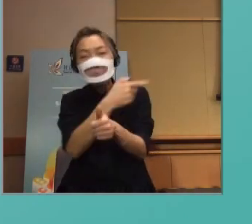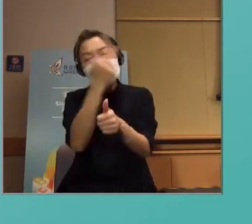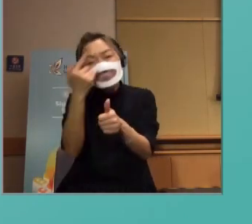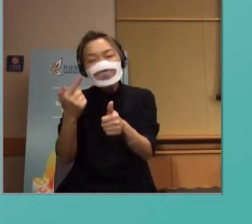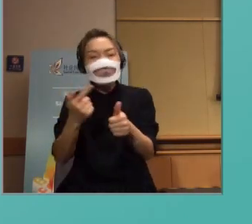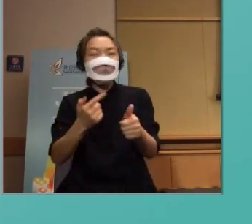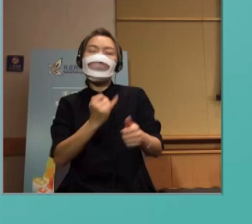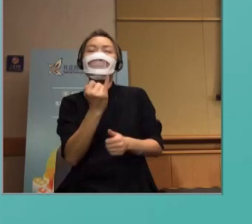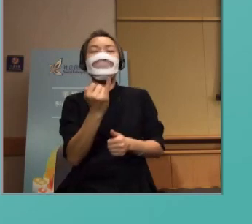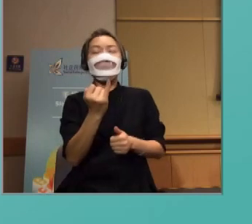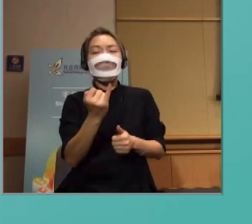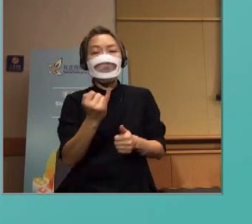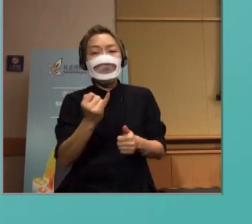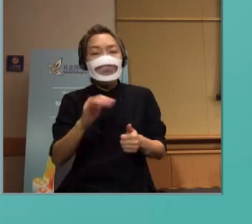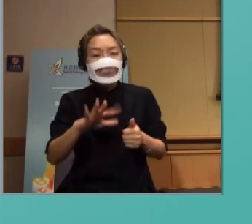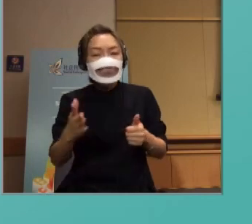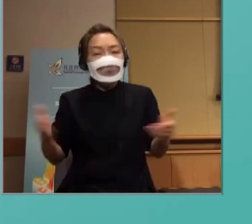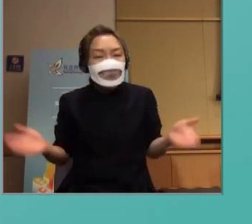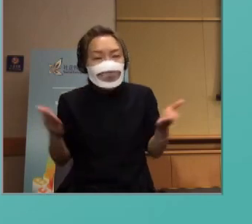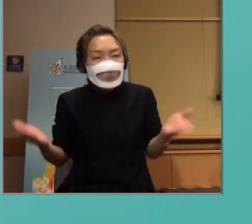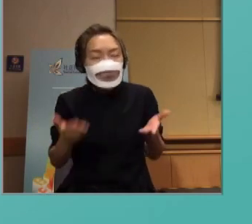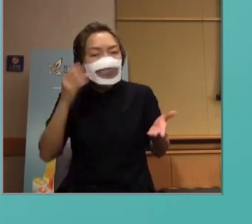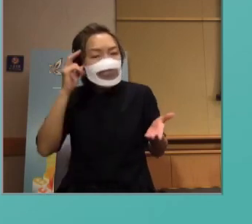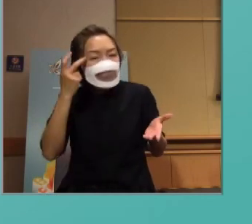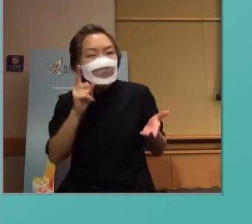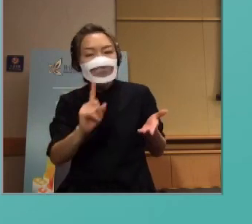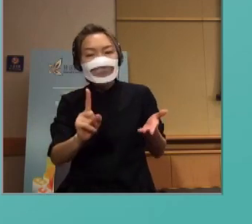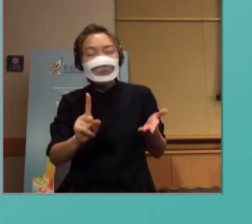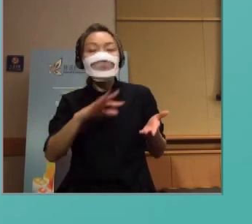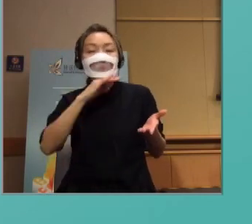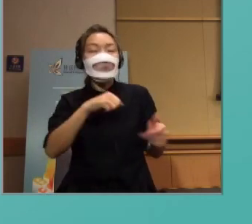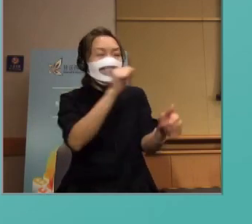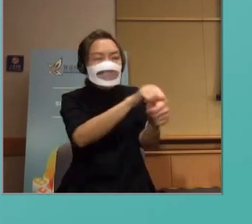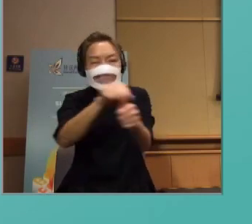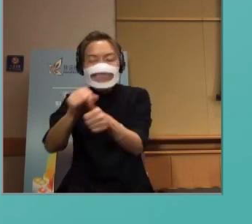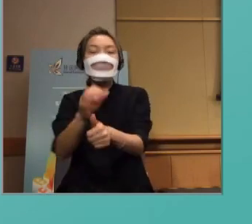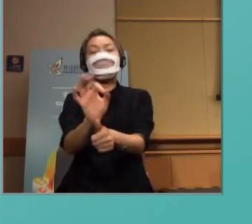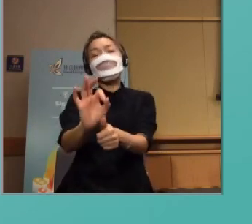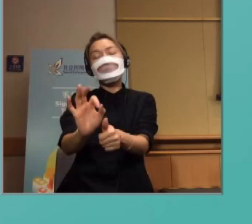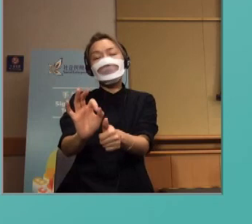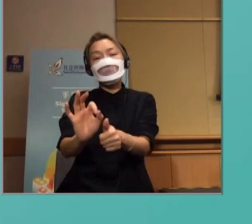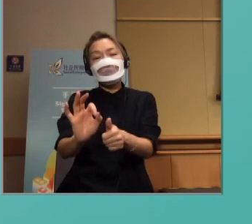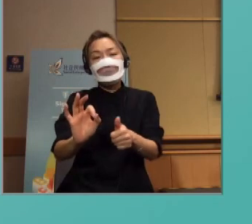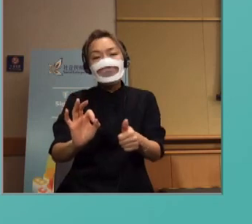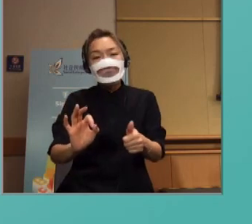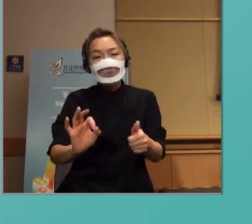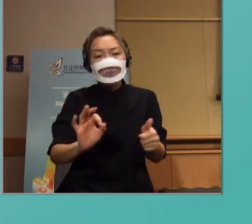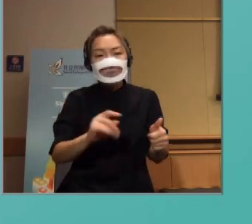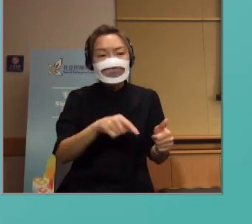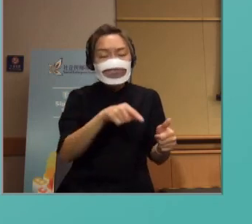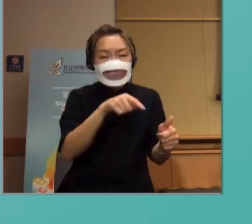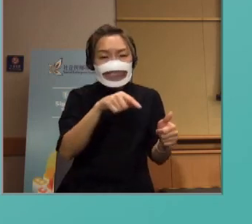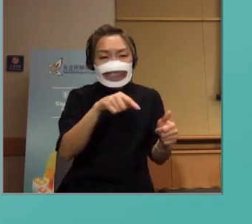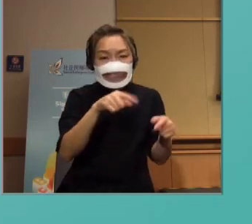it this way: if there are no scams, then you really don't want to do this. Scams